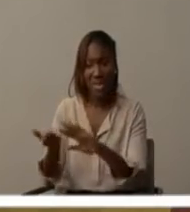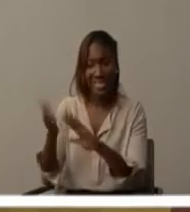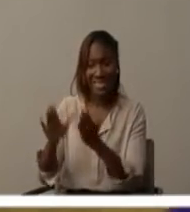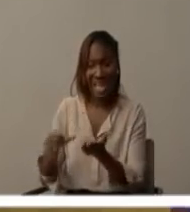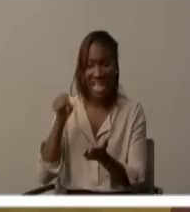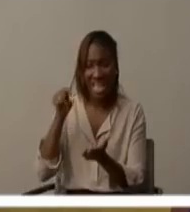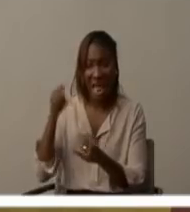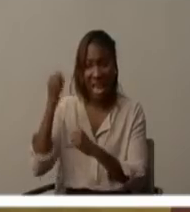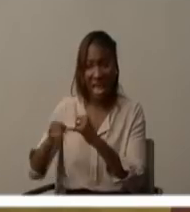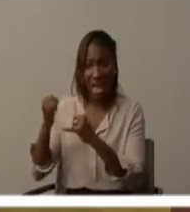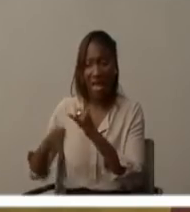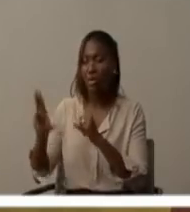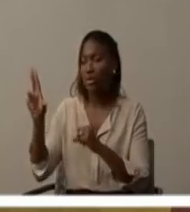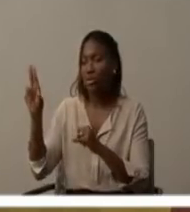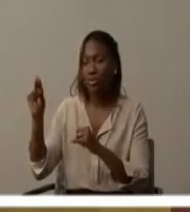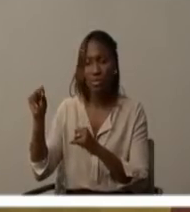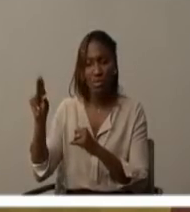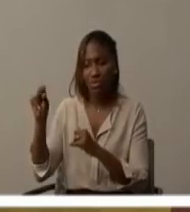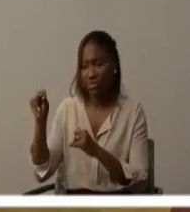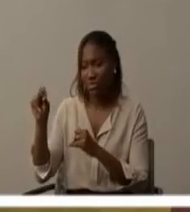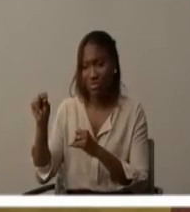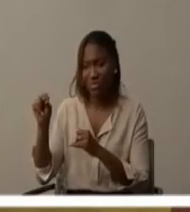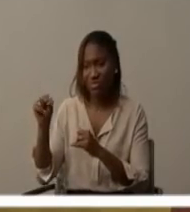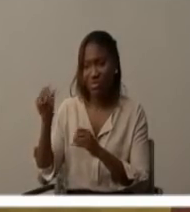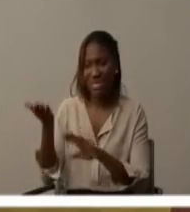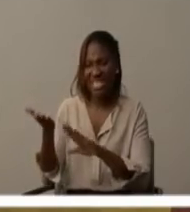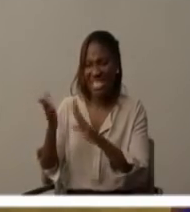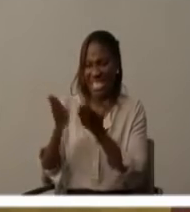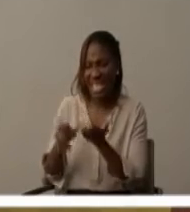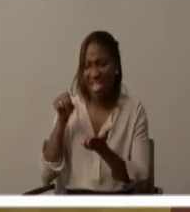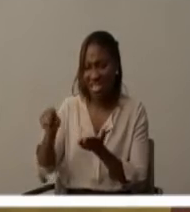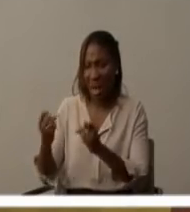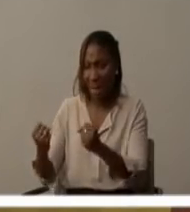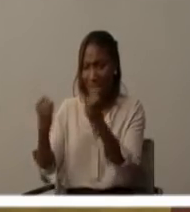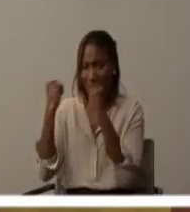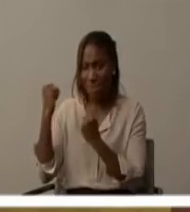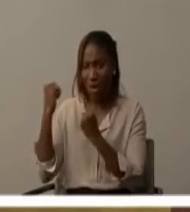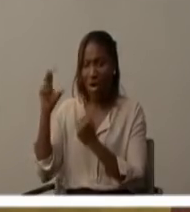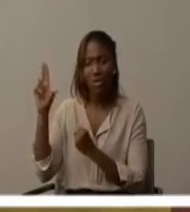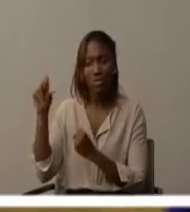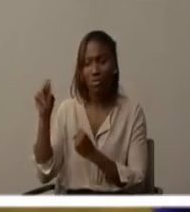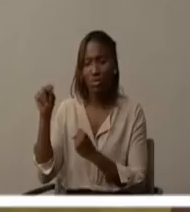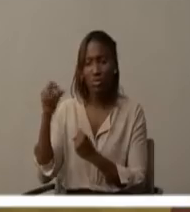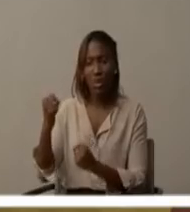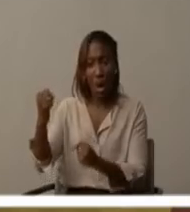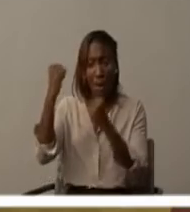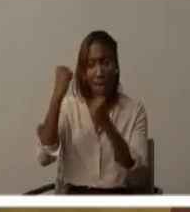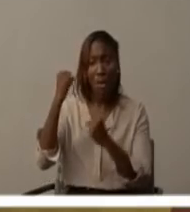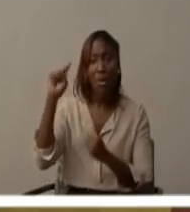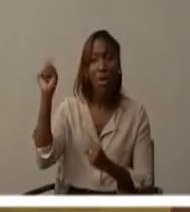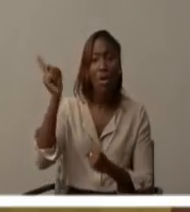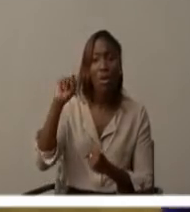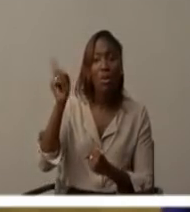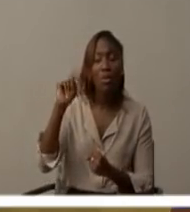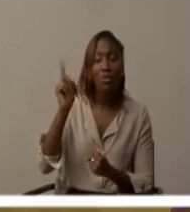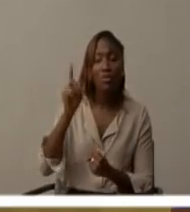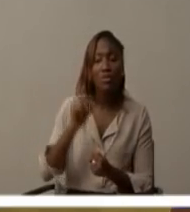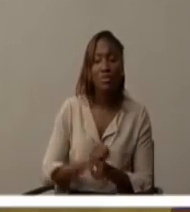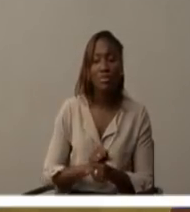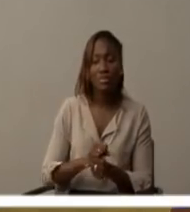final say. That death has no more power. Where is your power, O death? Where is your